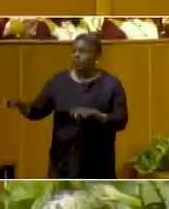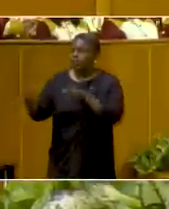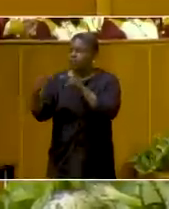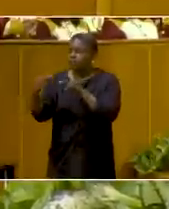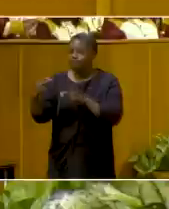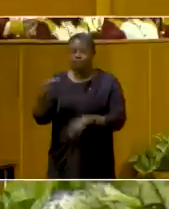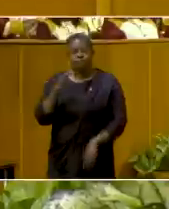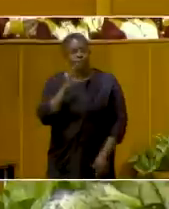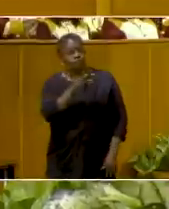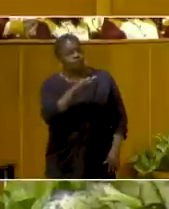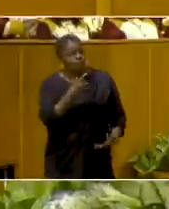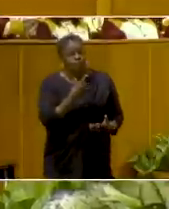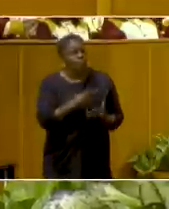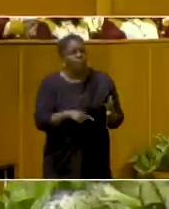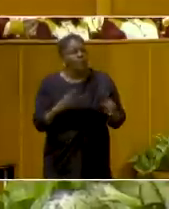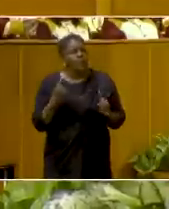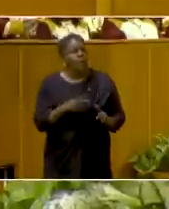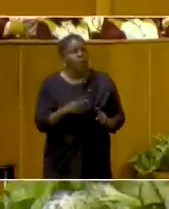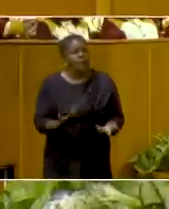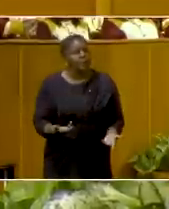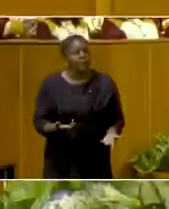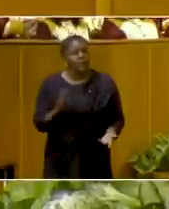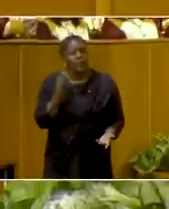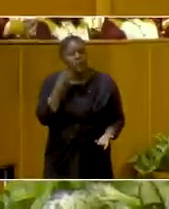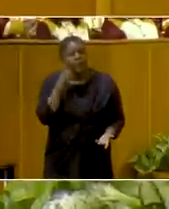me, what's the point?